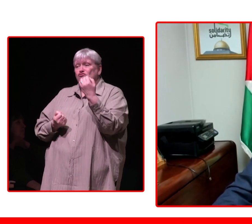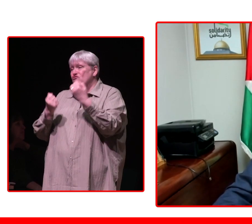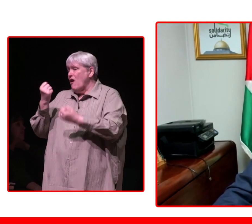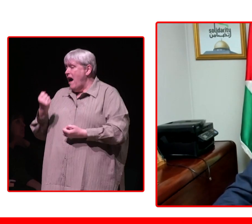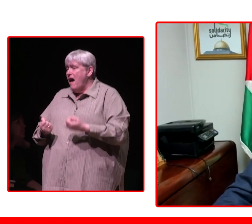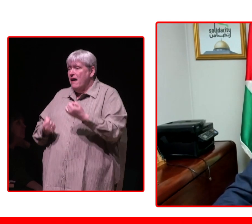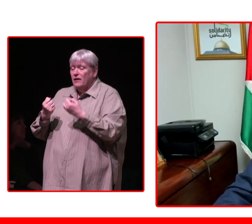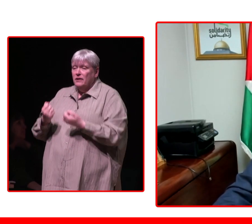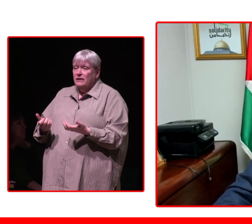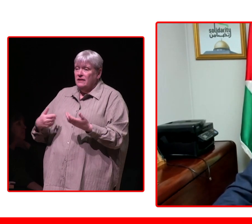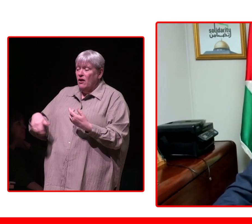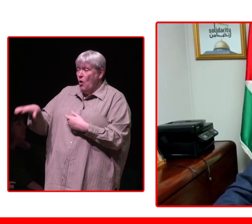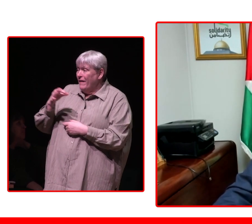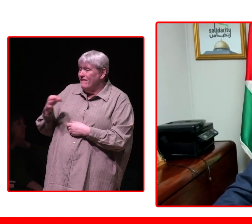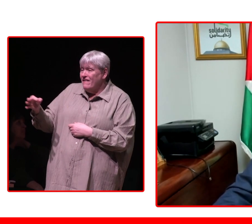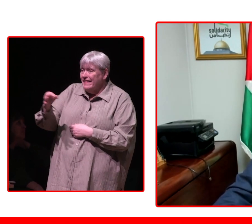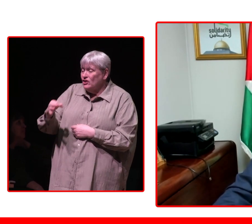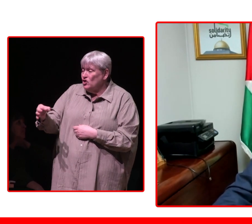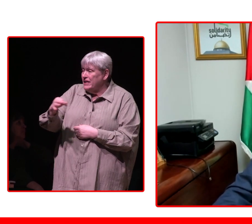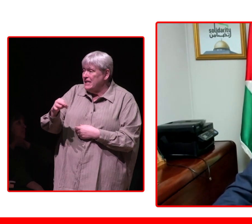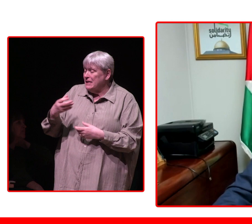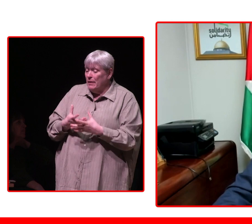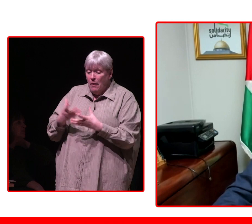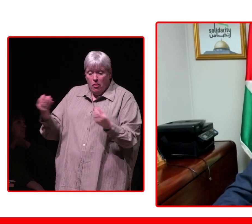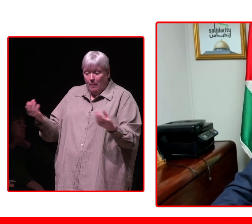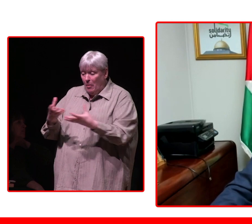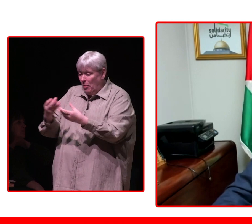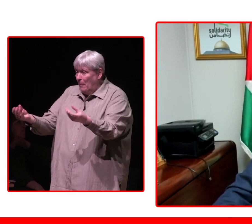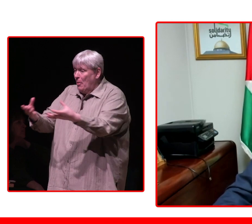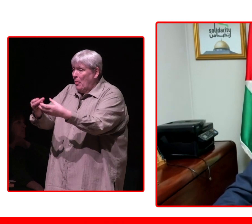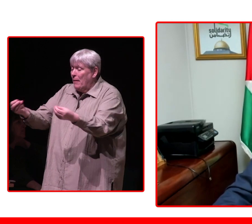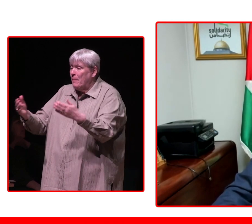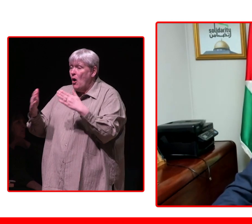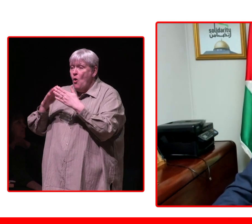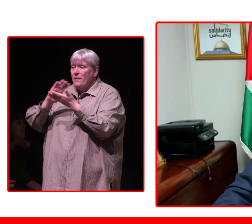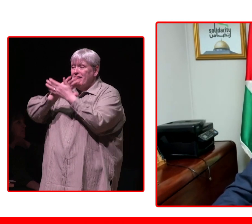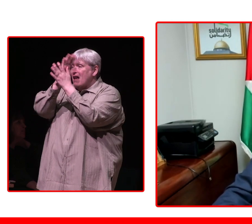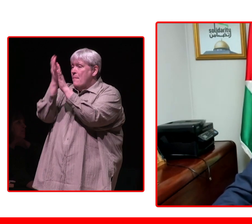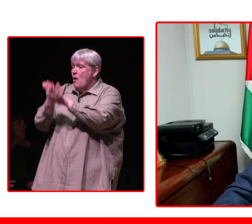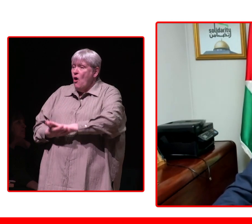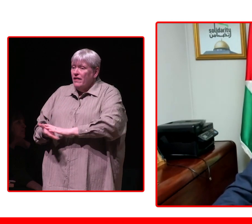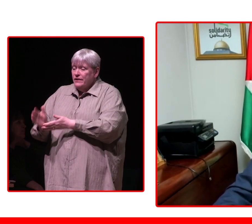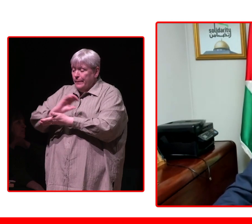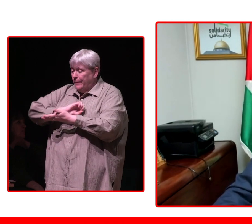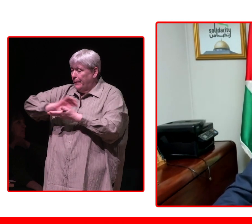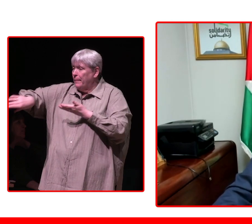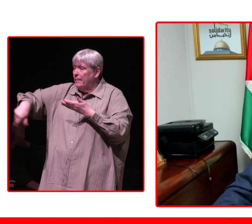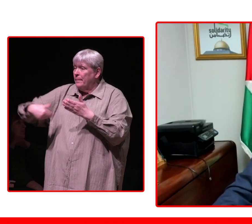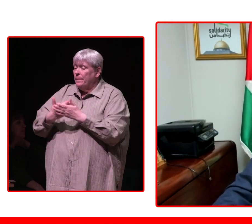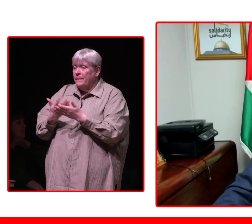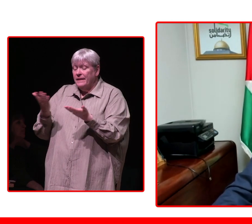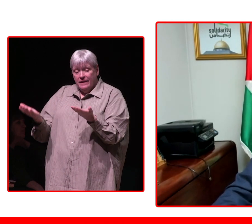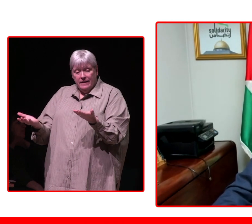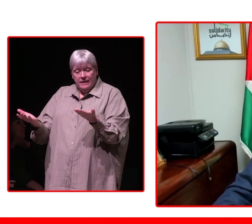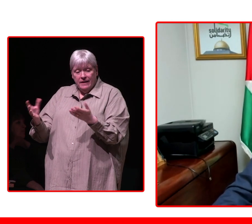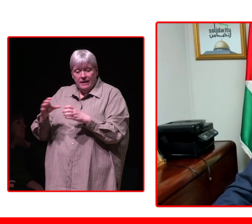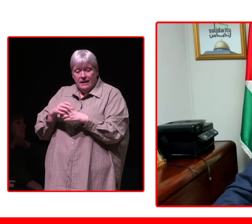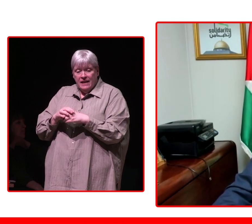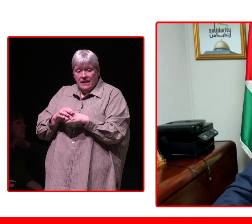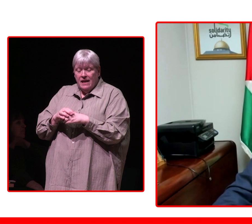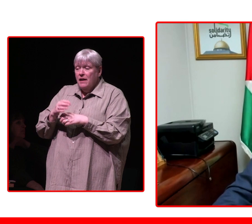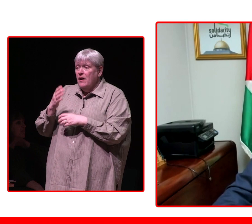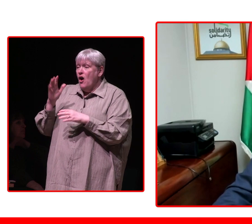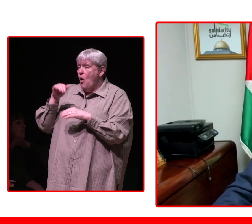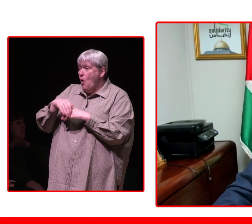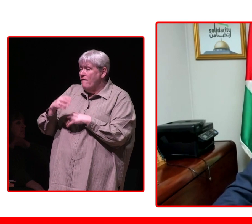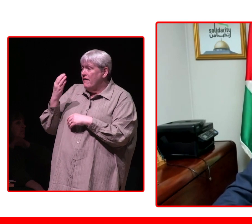Whole villages have been depopulated and homes have been demolished, forcibly displacing more than 4,000